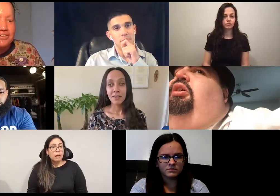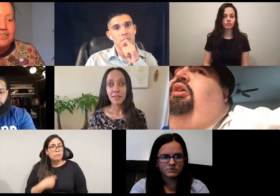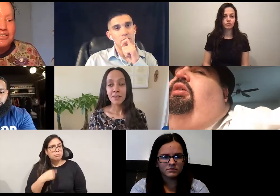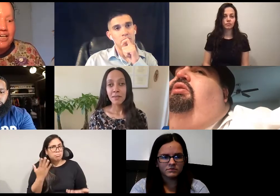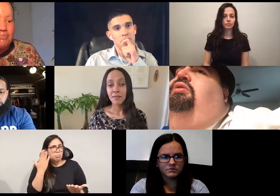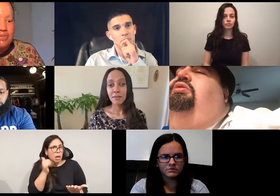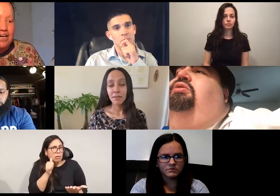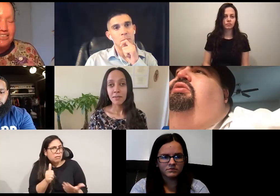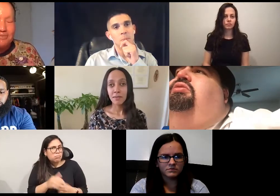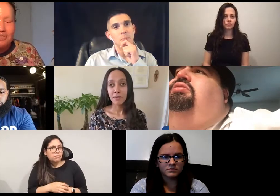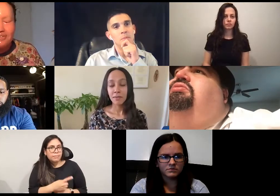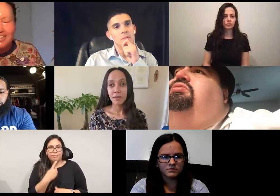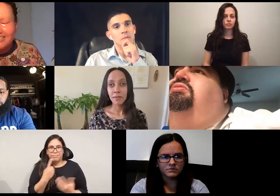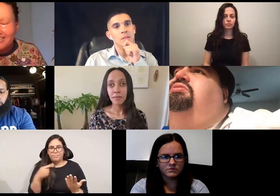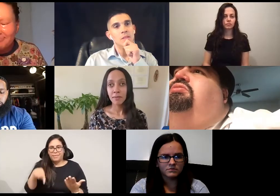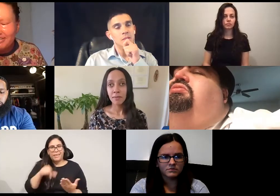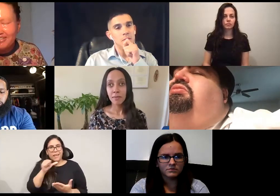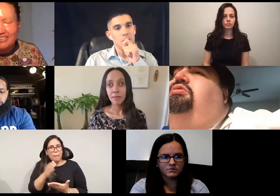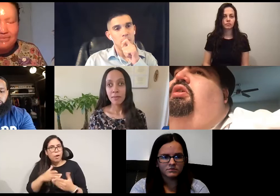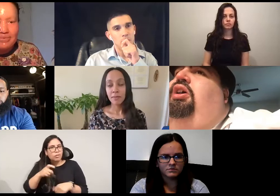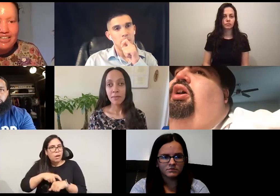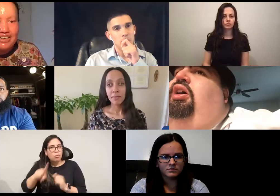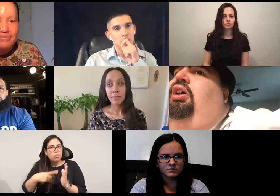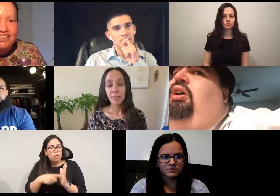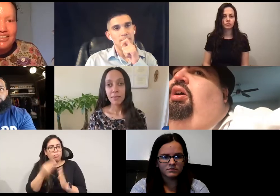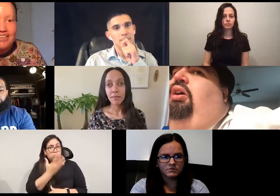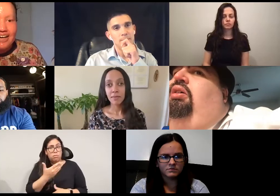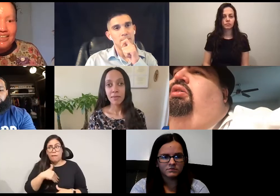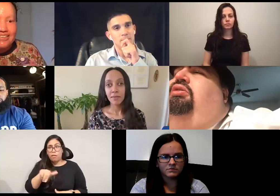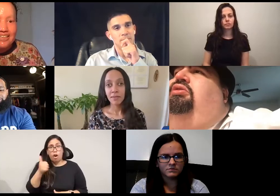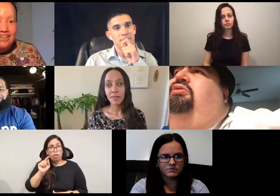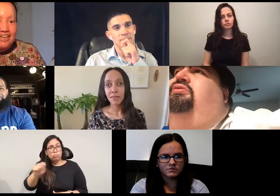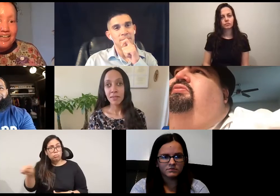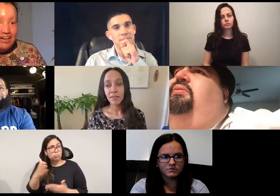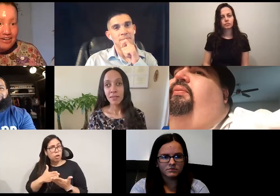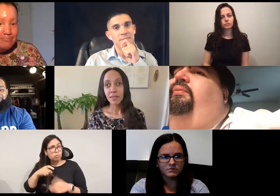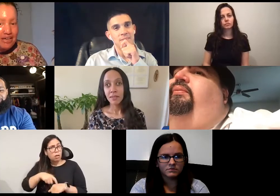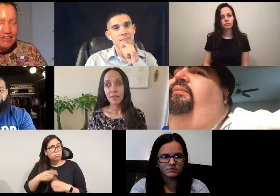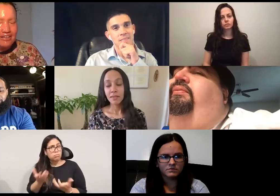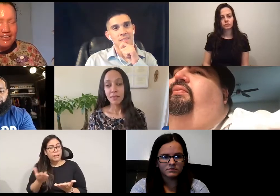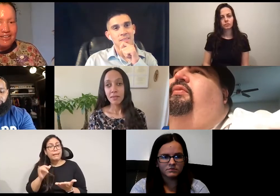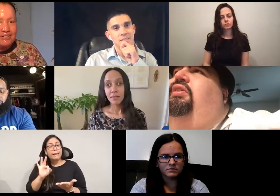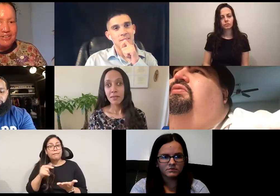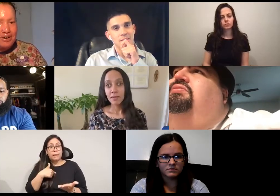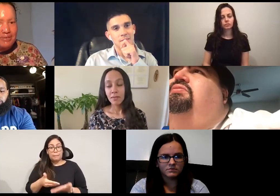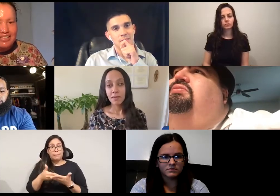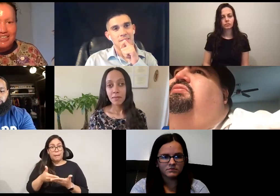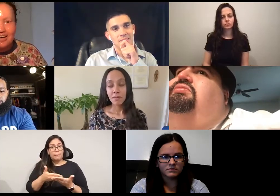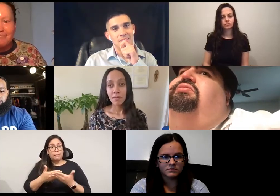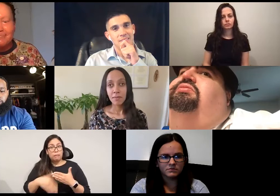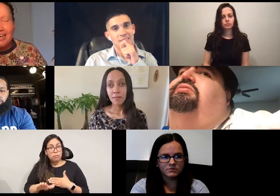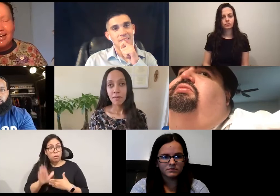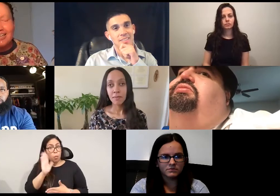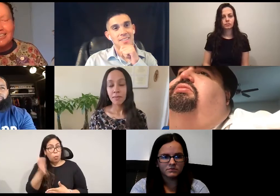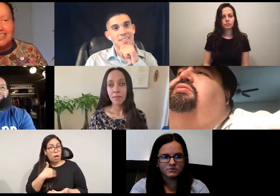said, this can't be a part-time role. And I said, but there's other part-timers here. I said, if I had a baby, could I go